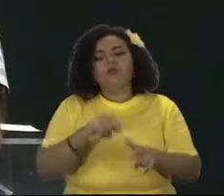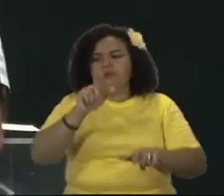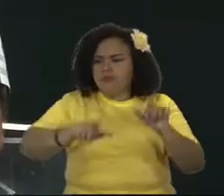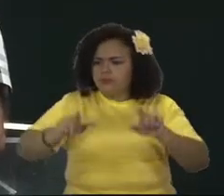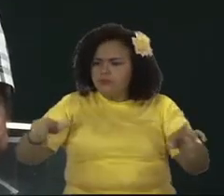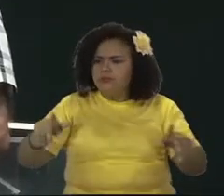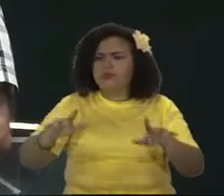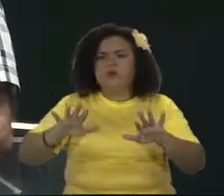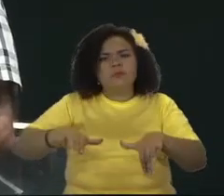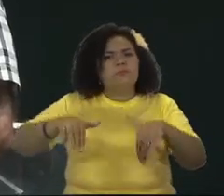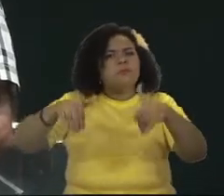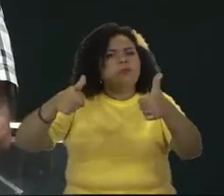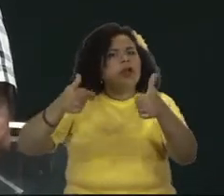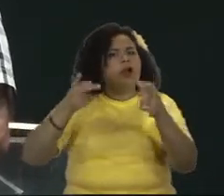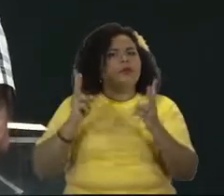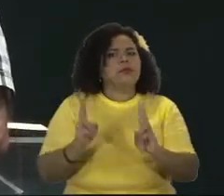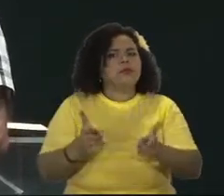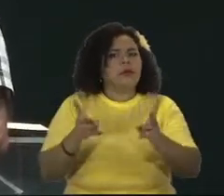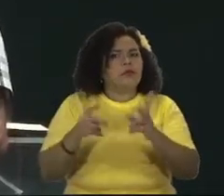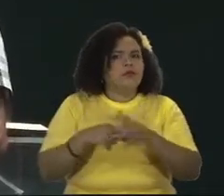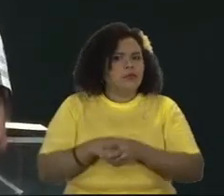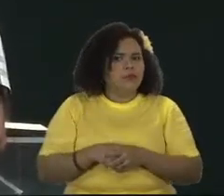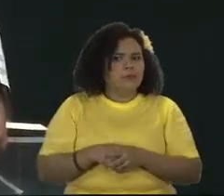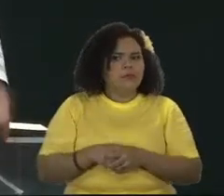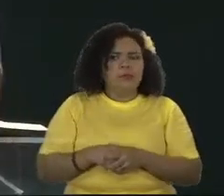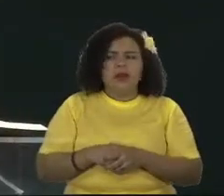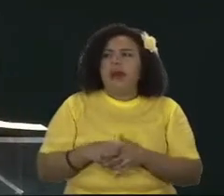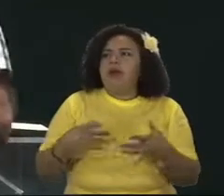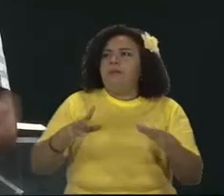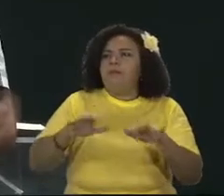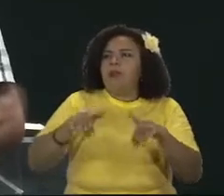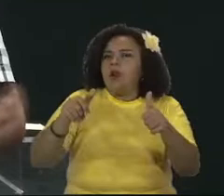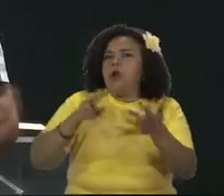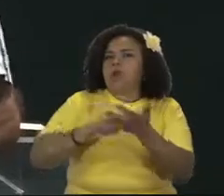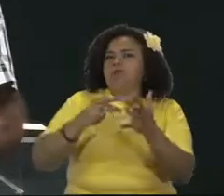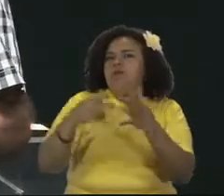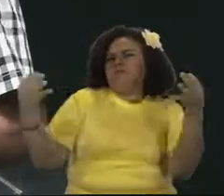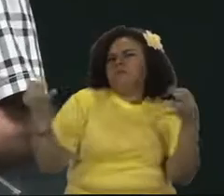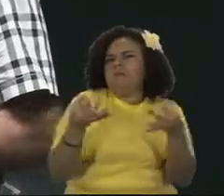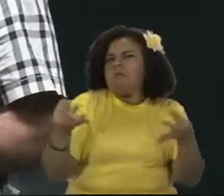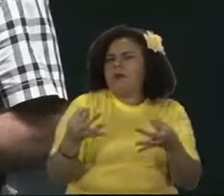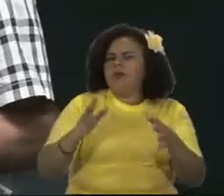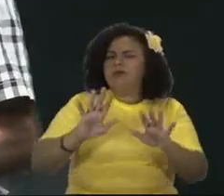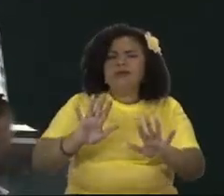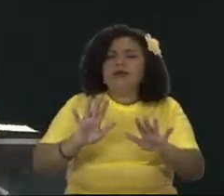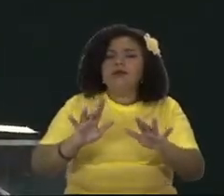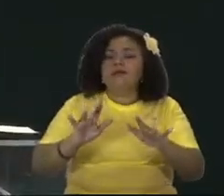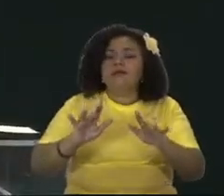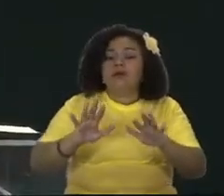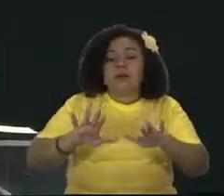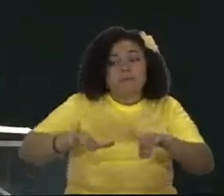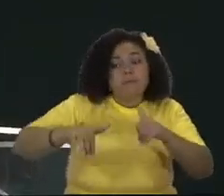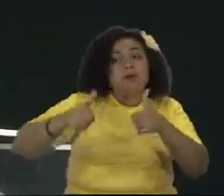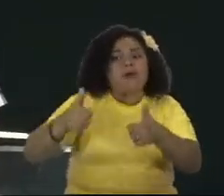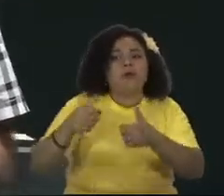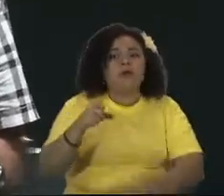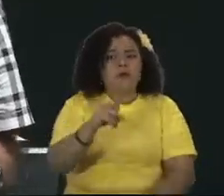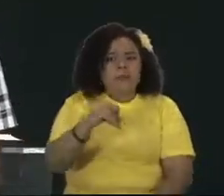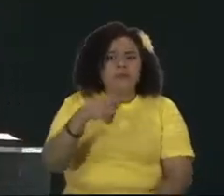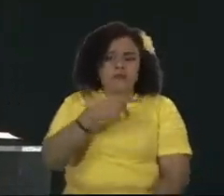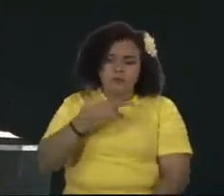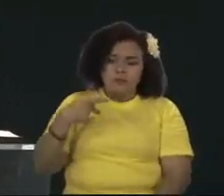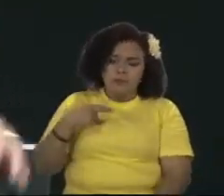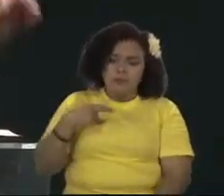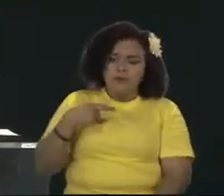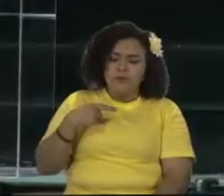best. It's not be perfect, but your best. Give your best. If you're gonna teach,